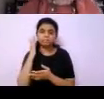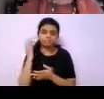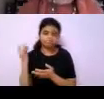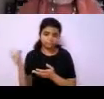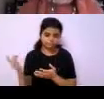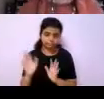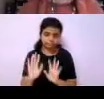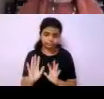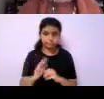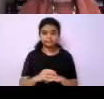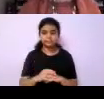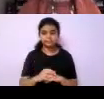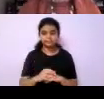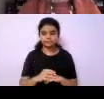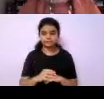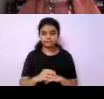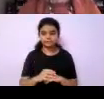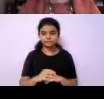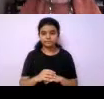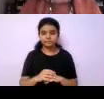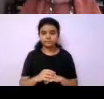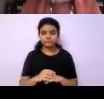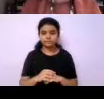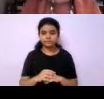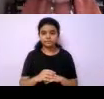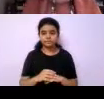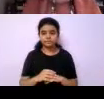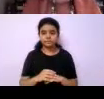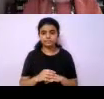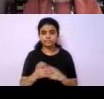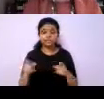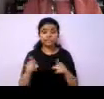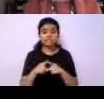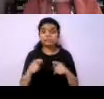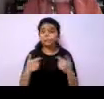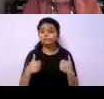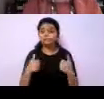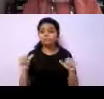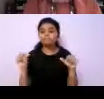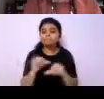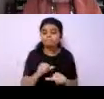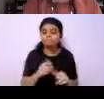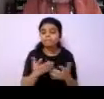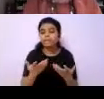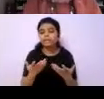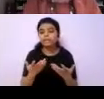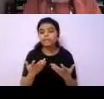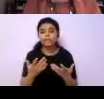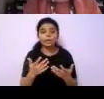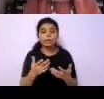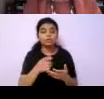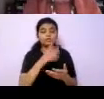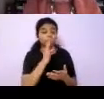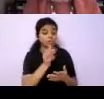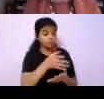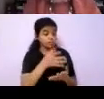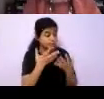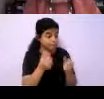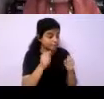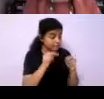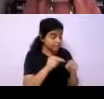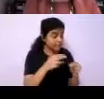another's autonomy. That is a failure or an unwillingness to perceive the other's real need of